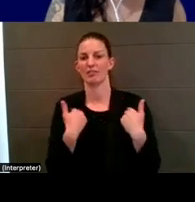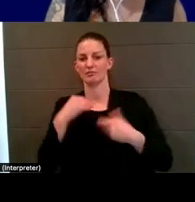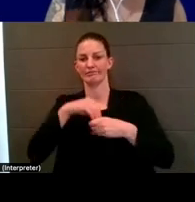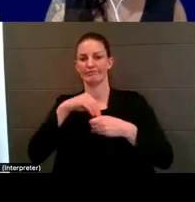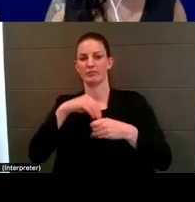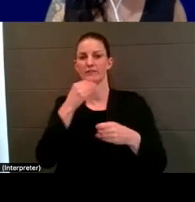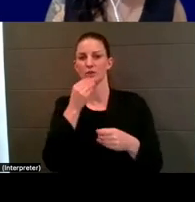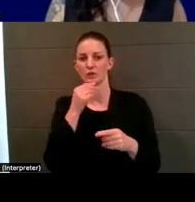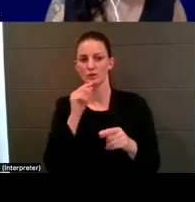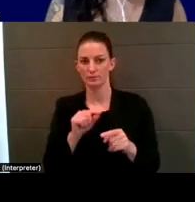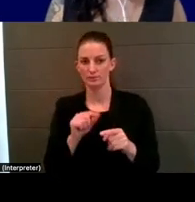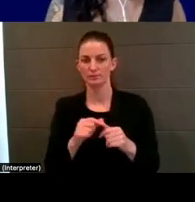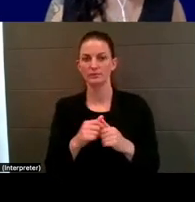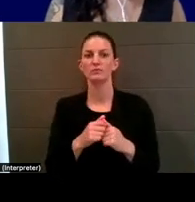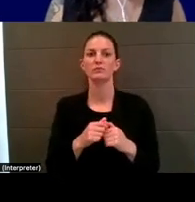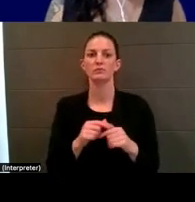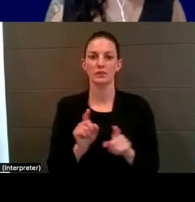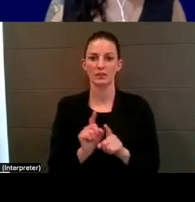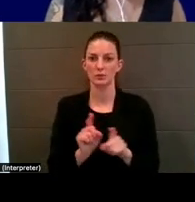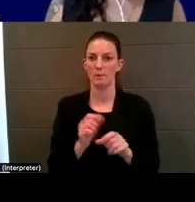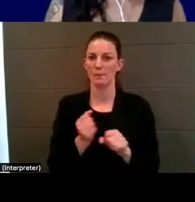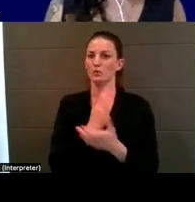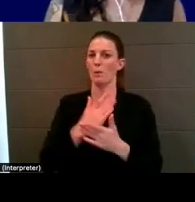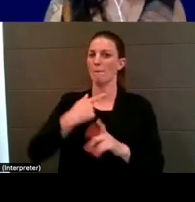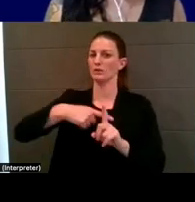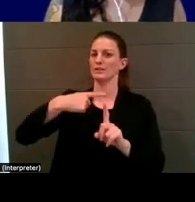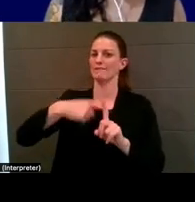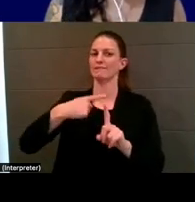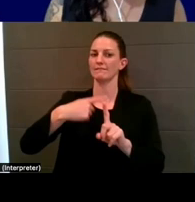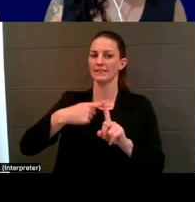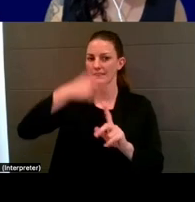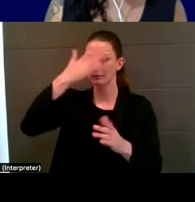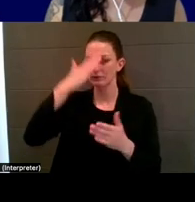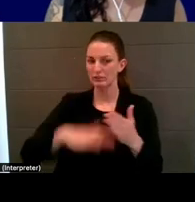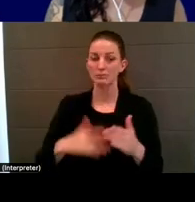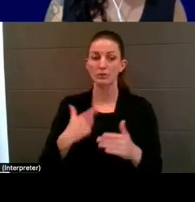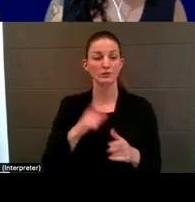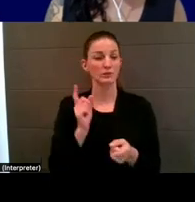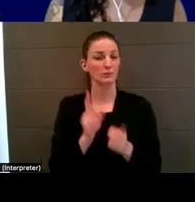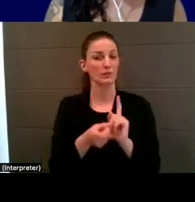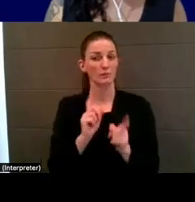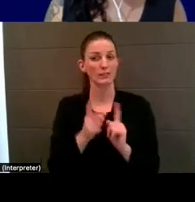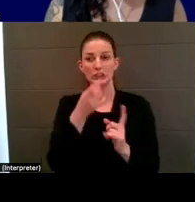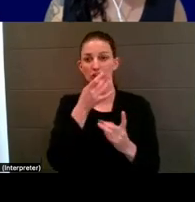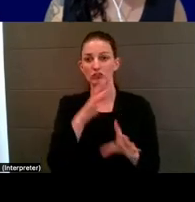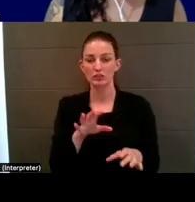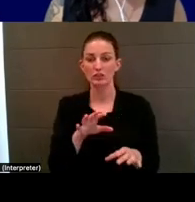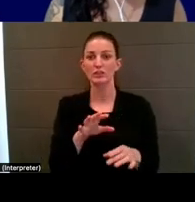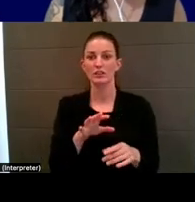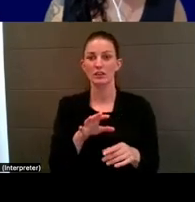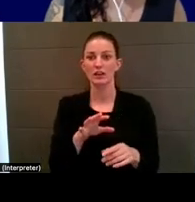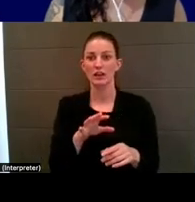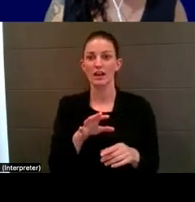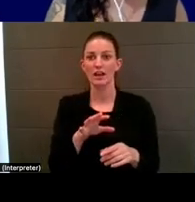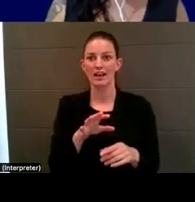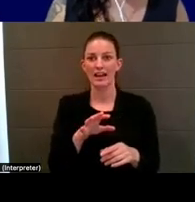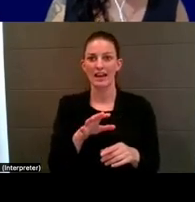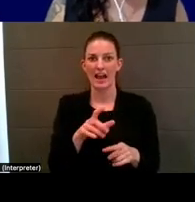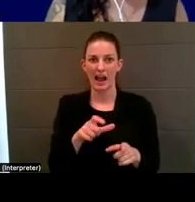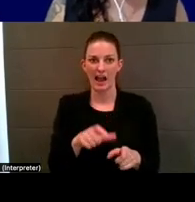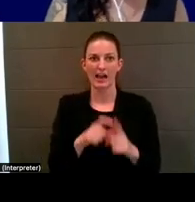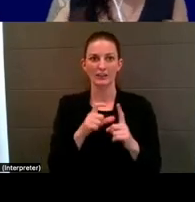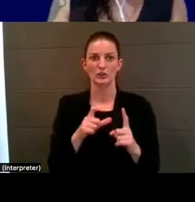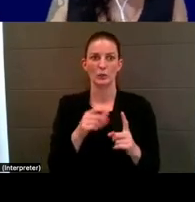positive mealtime reinforcement, because sometimes children find it hard to eat a range or amount of foods to maximize